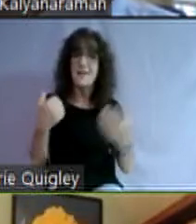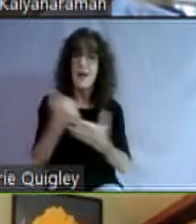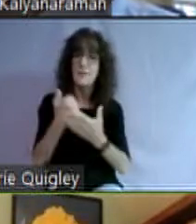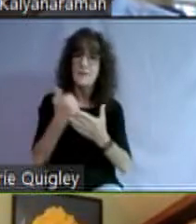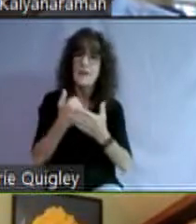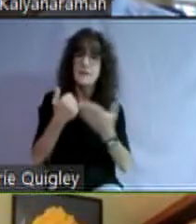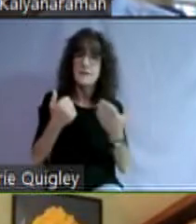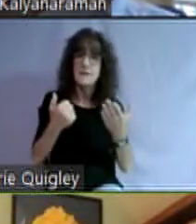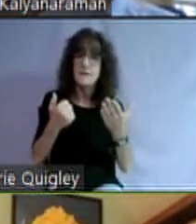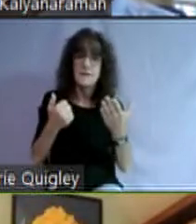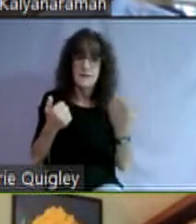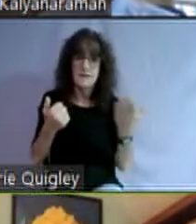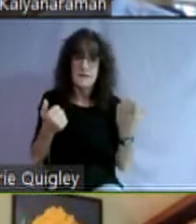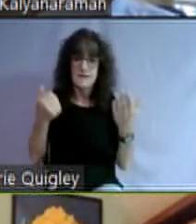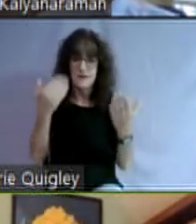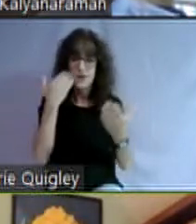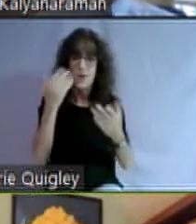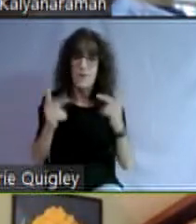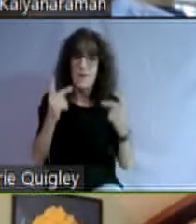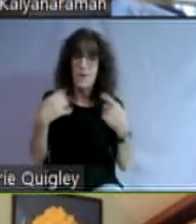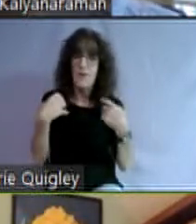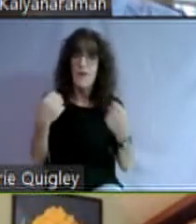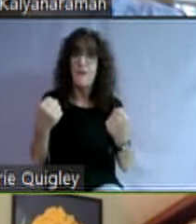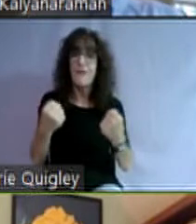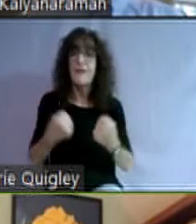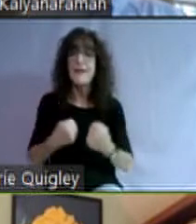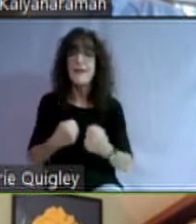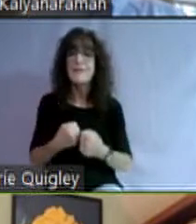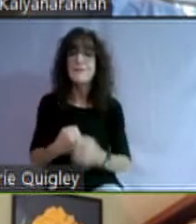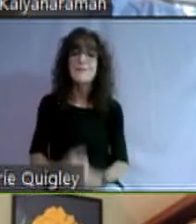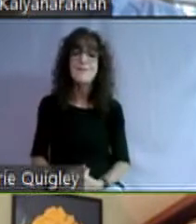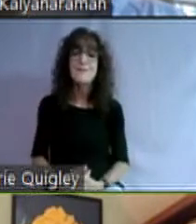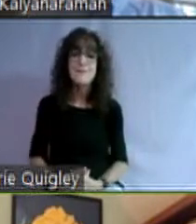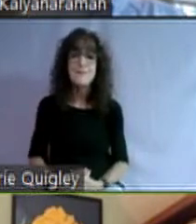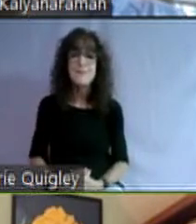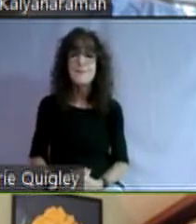health. Absolutely.